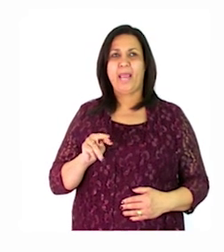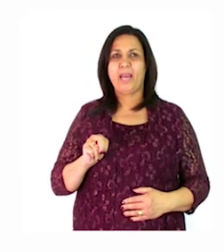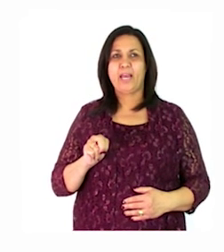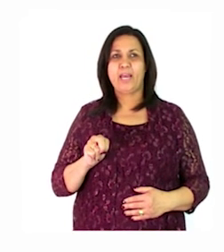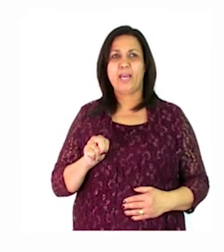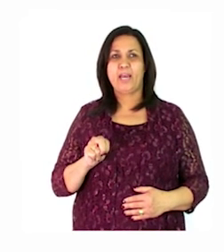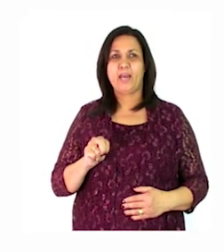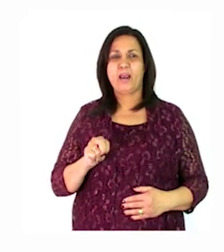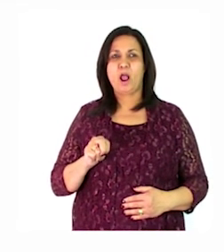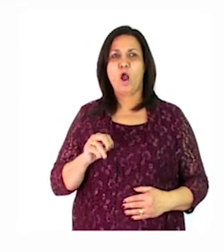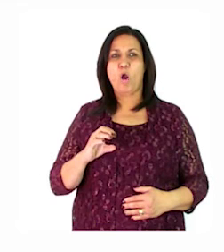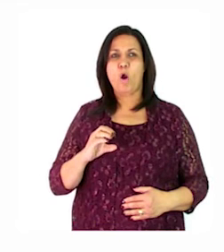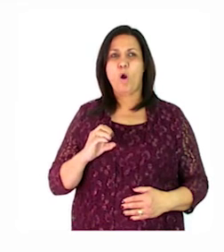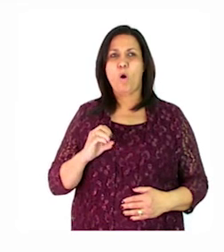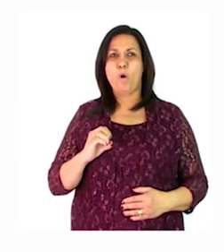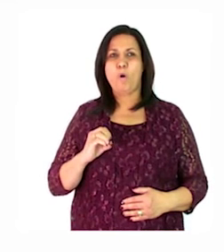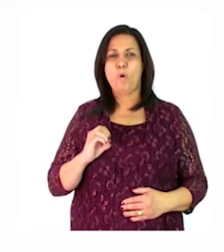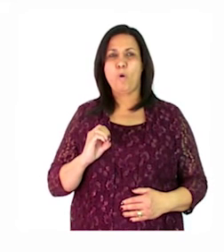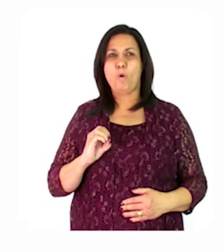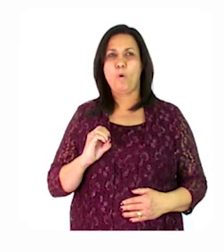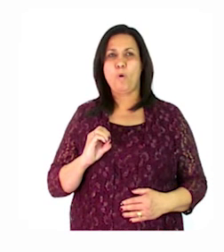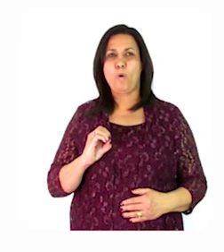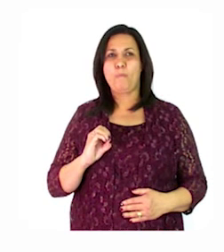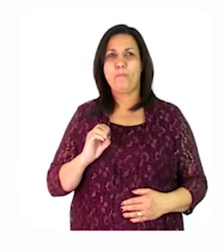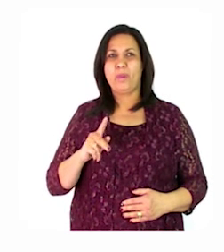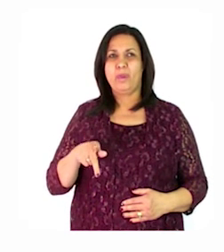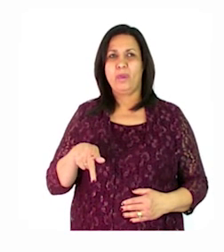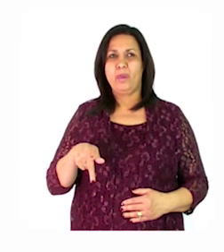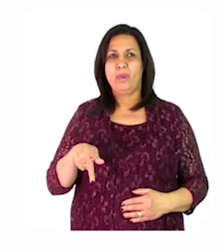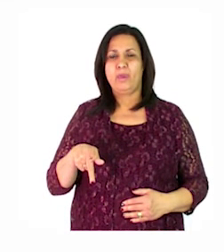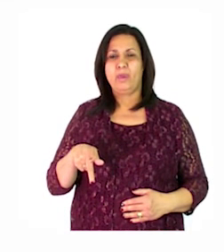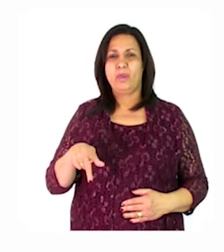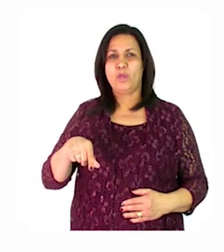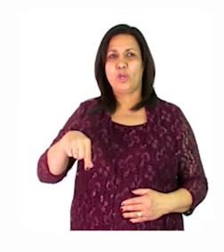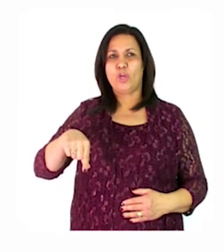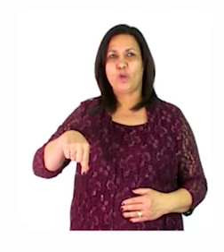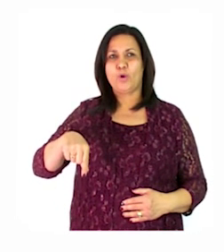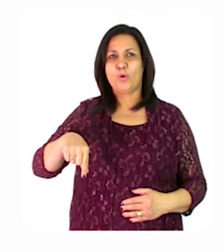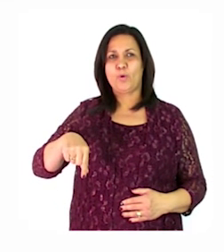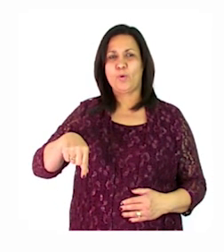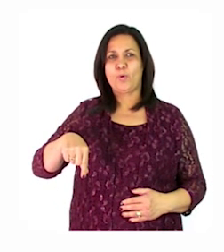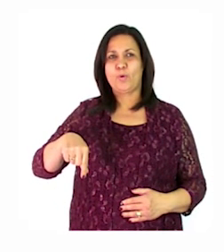N, O, P, Q,